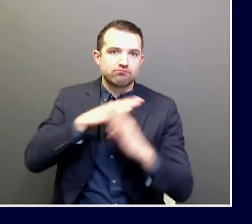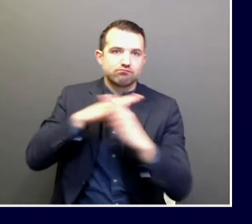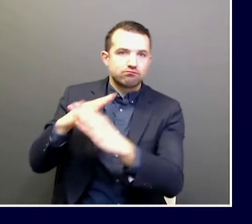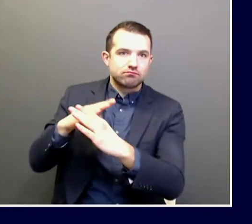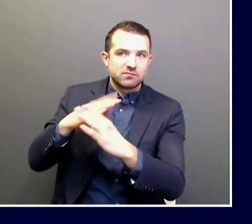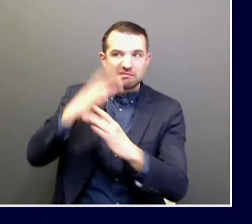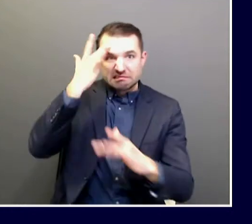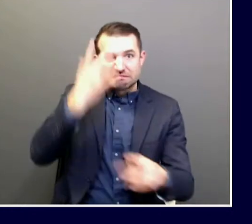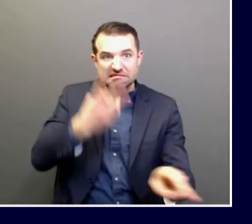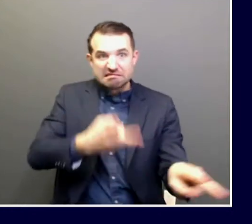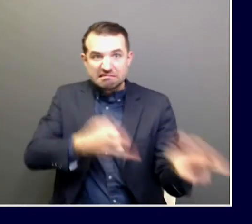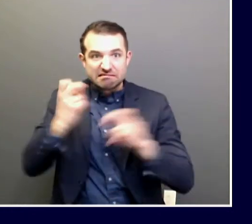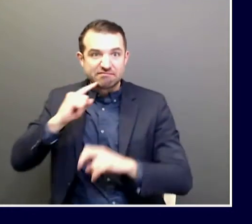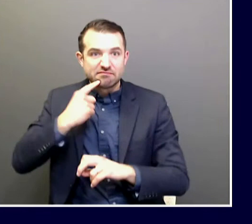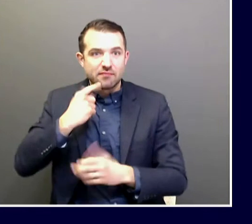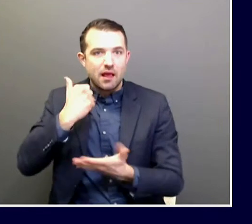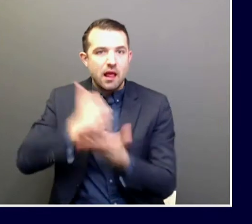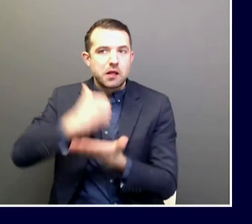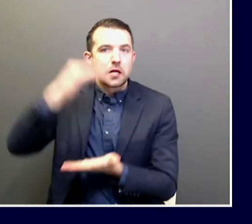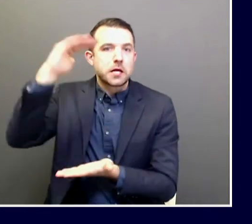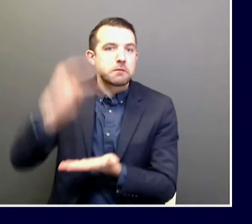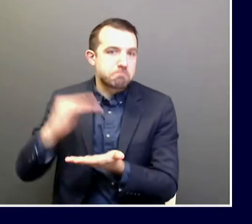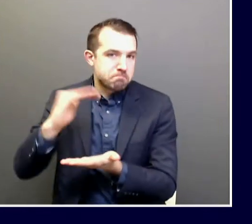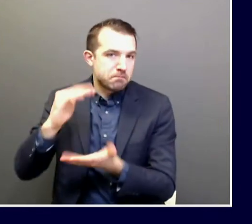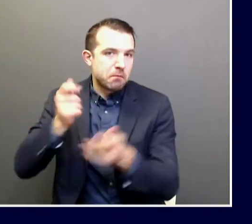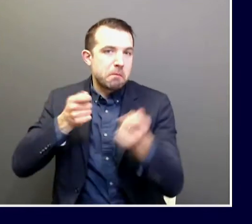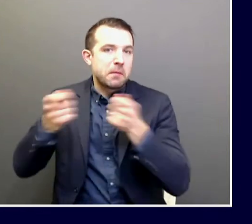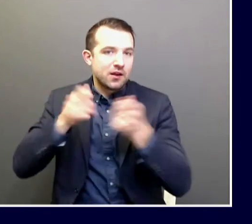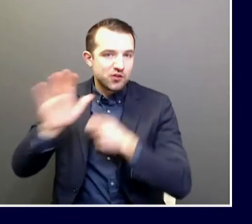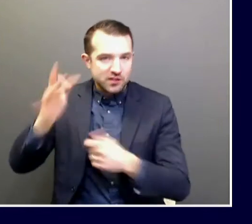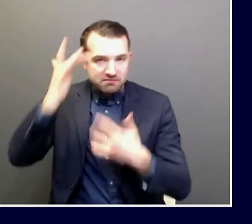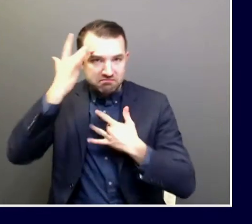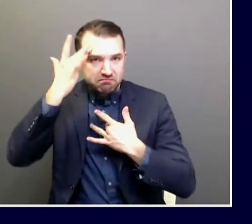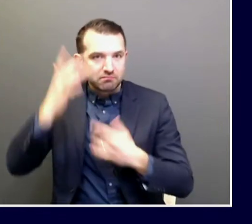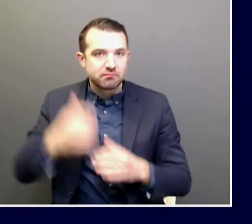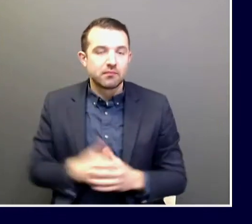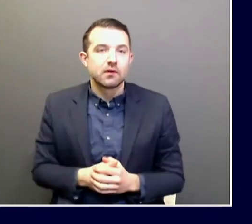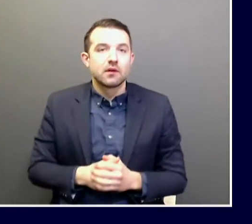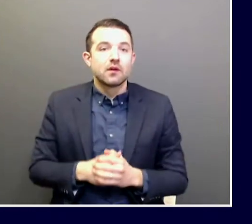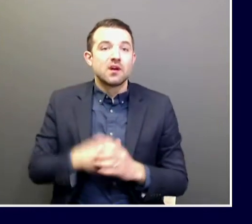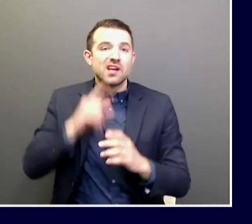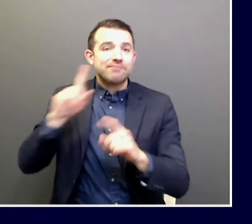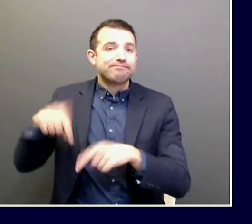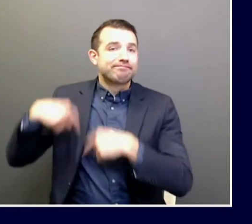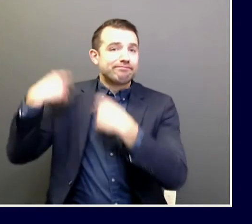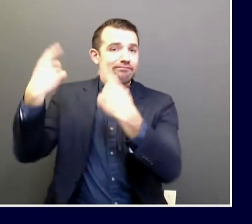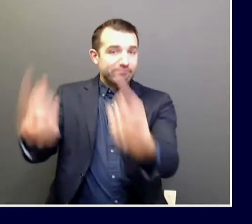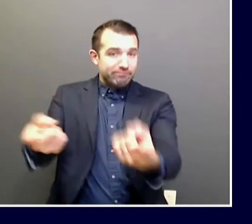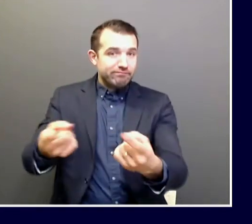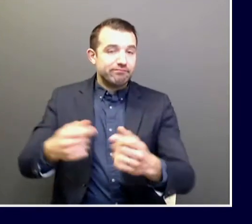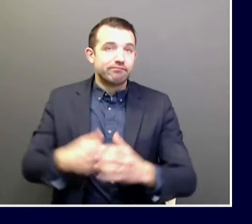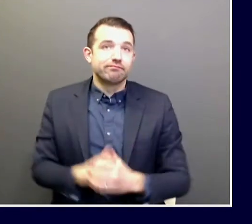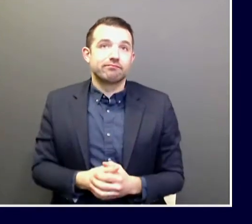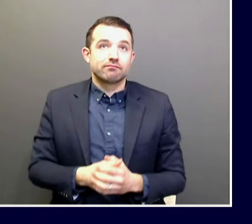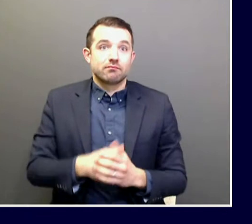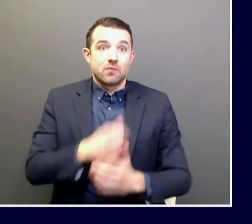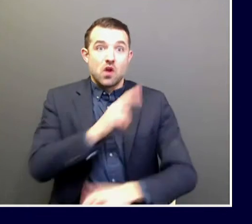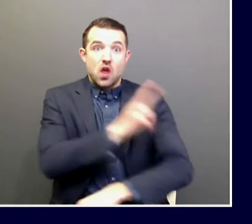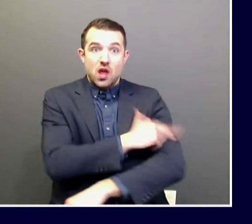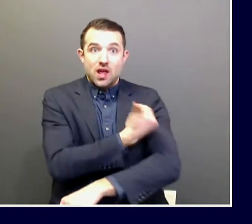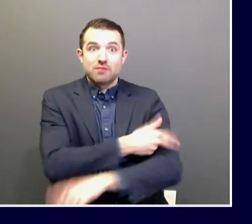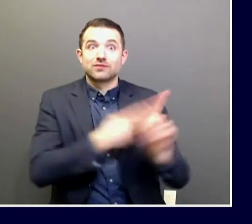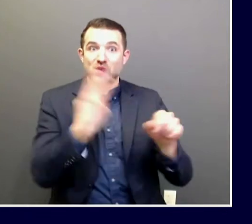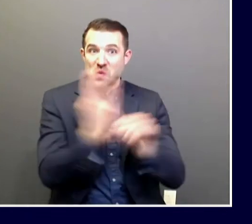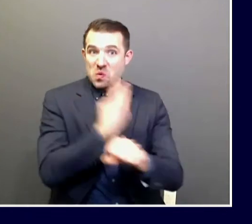hospital. It's a treatment that hospitals have been using since earlier in the pandemic, meaning that clinicians